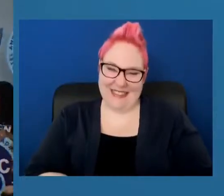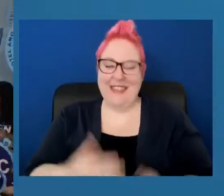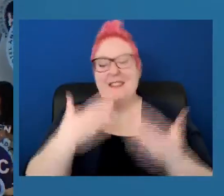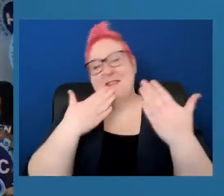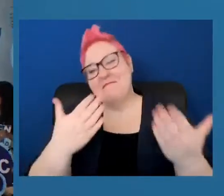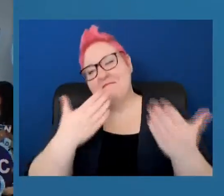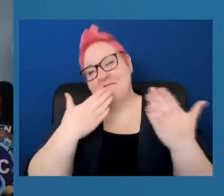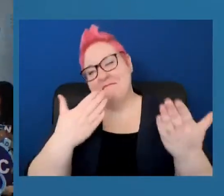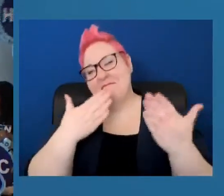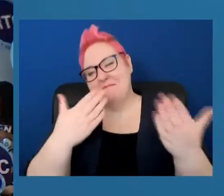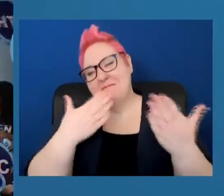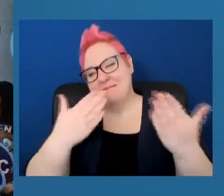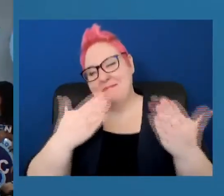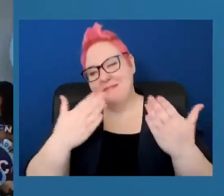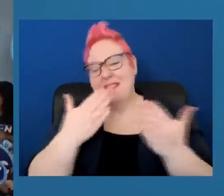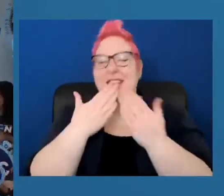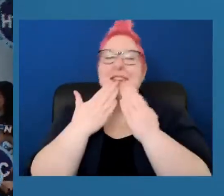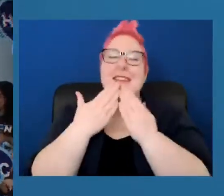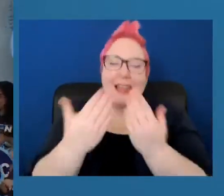Thank you, everyone. Thank you.